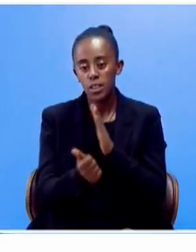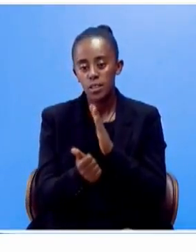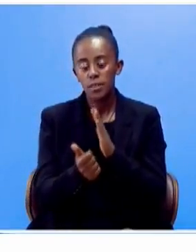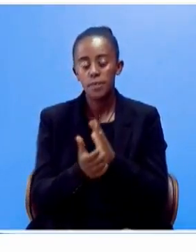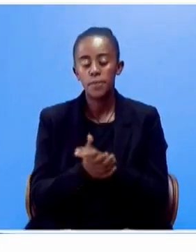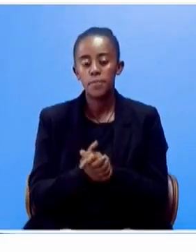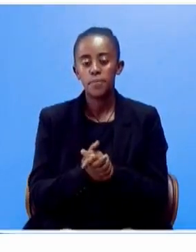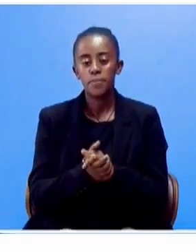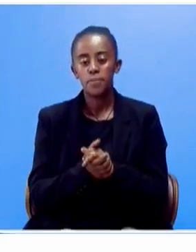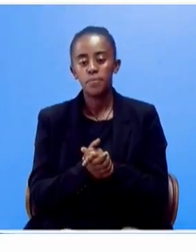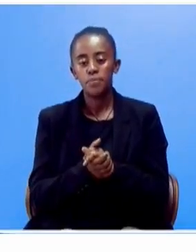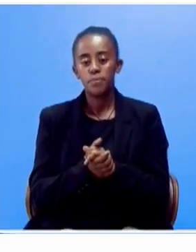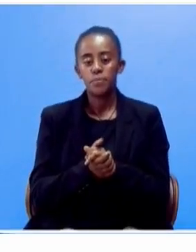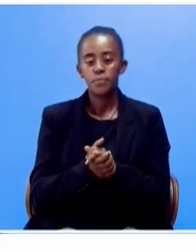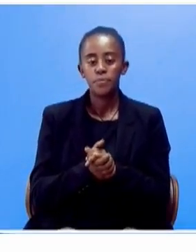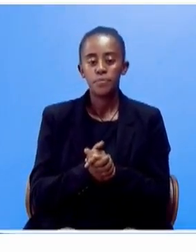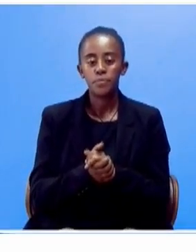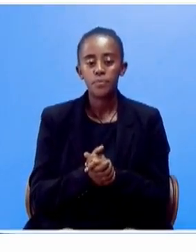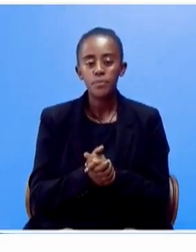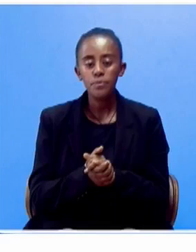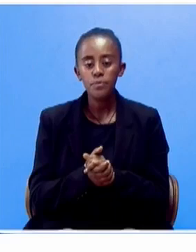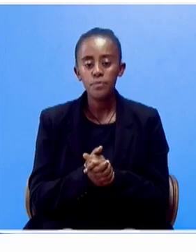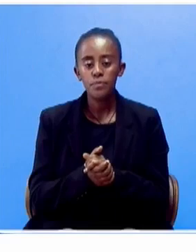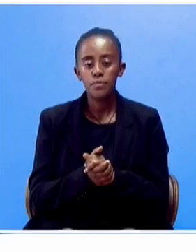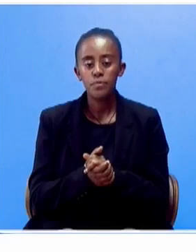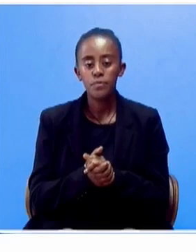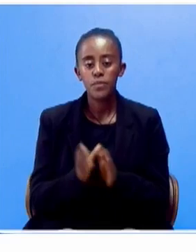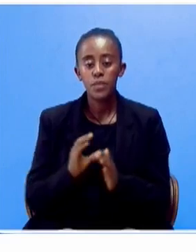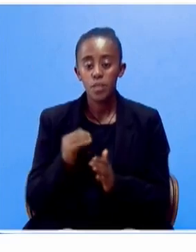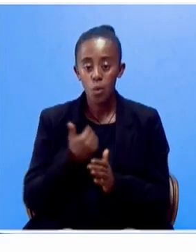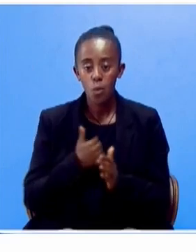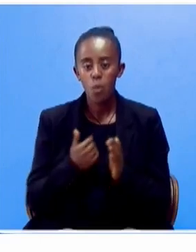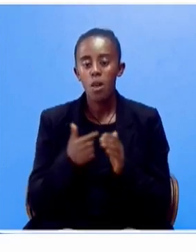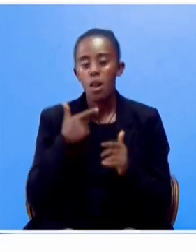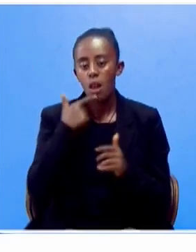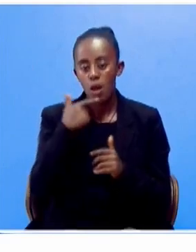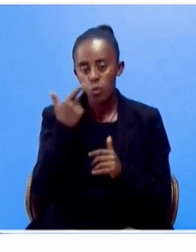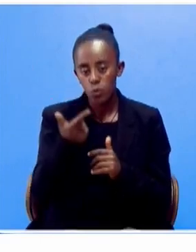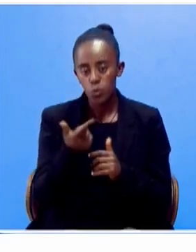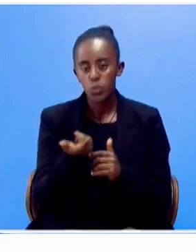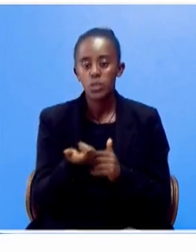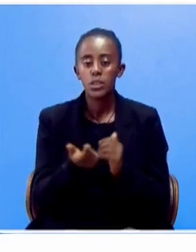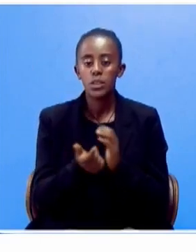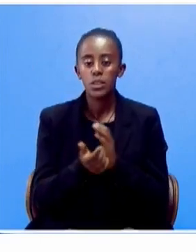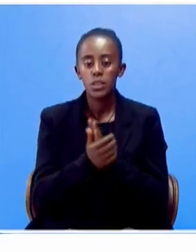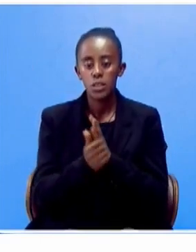okay? Develop our language skill or fluency,